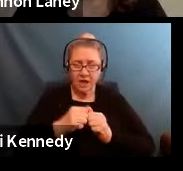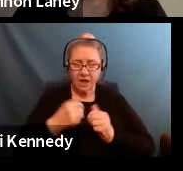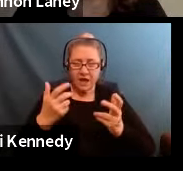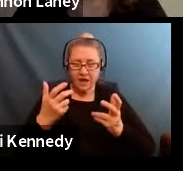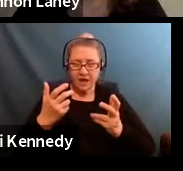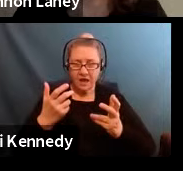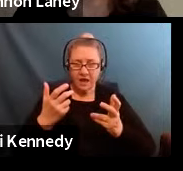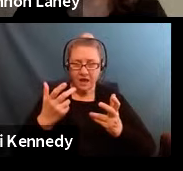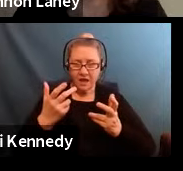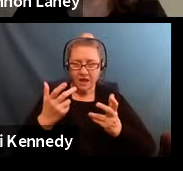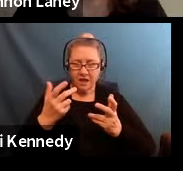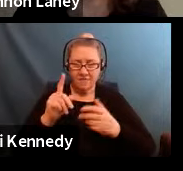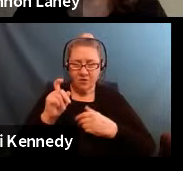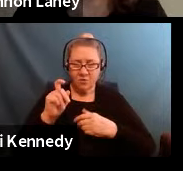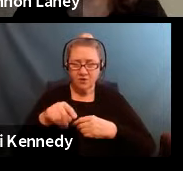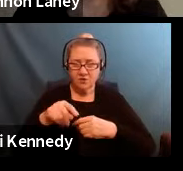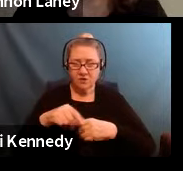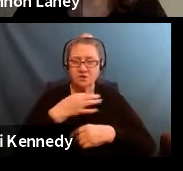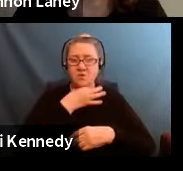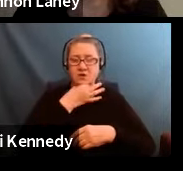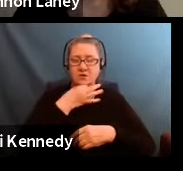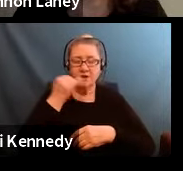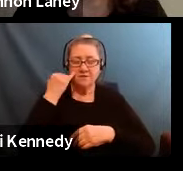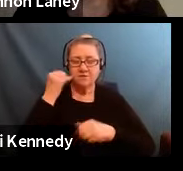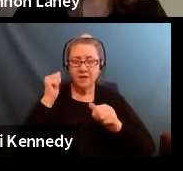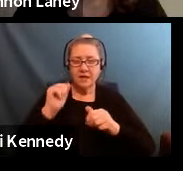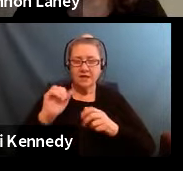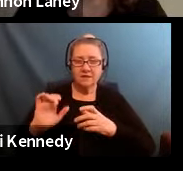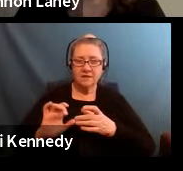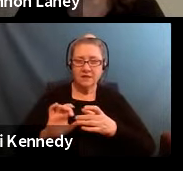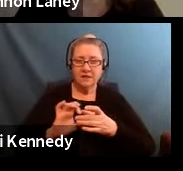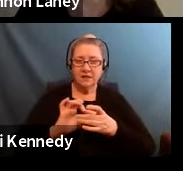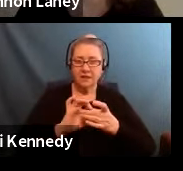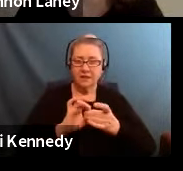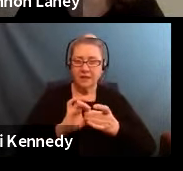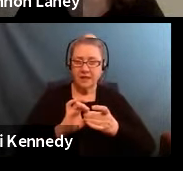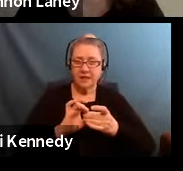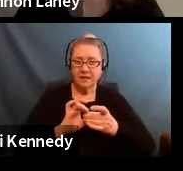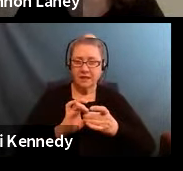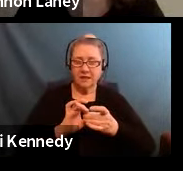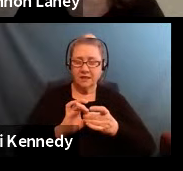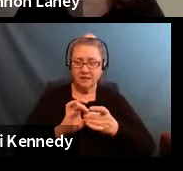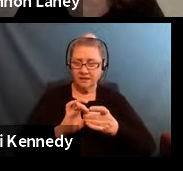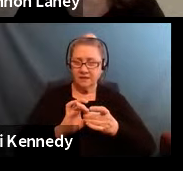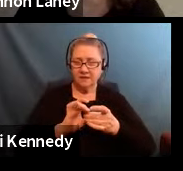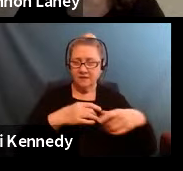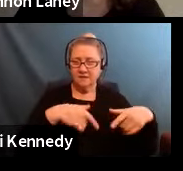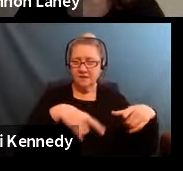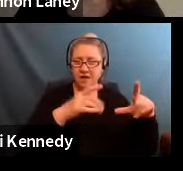if we can link the helpful remarks that Dr. Burke Harris just provided in the prior